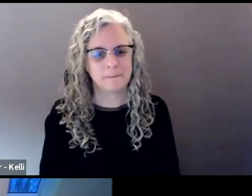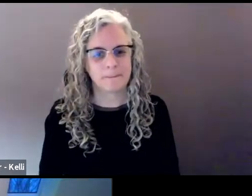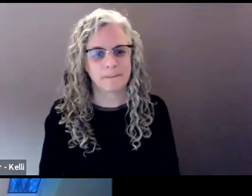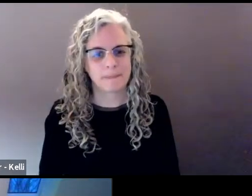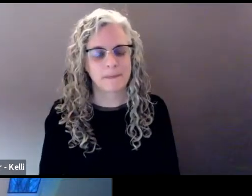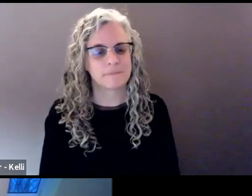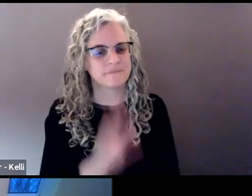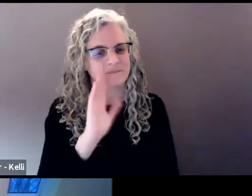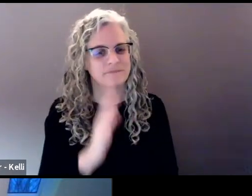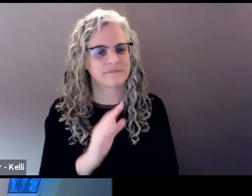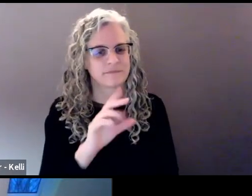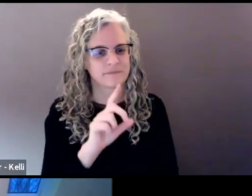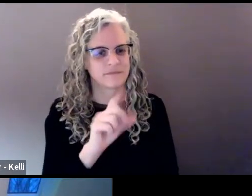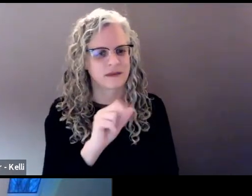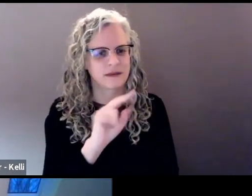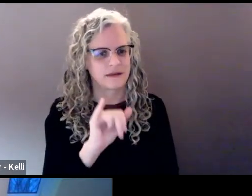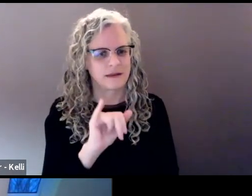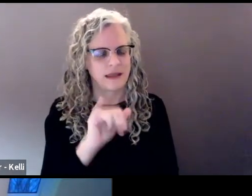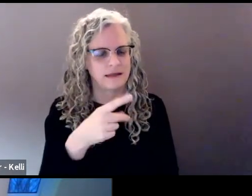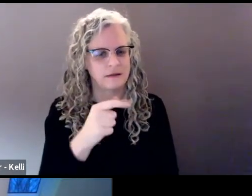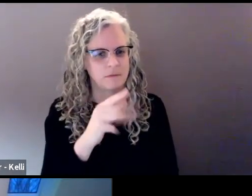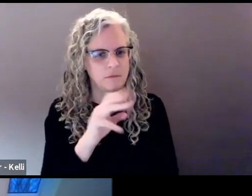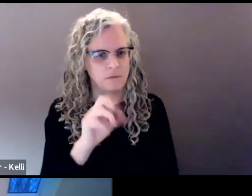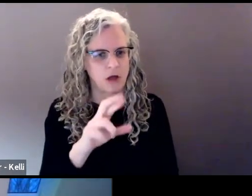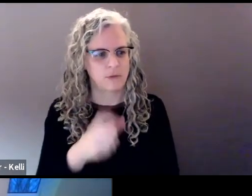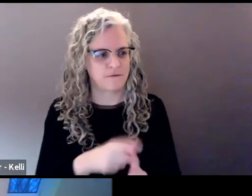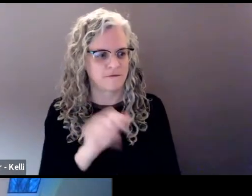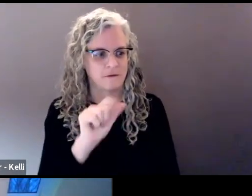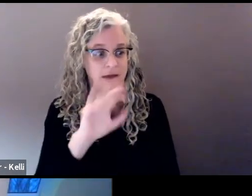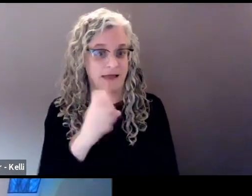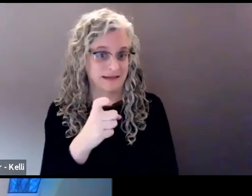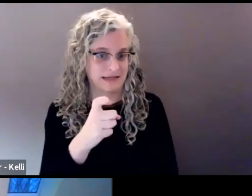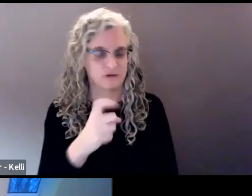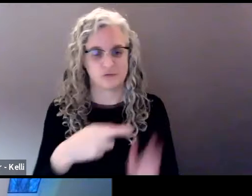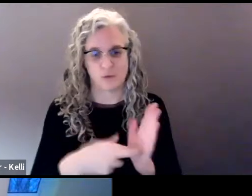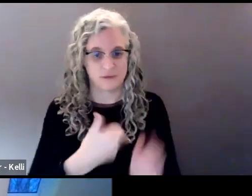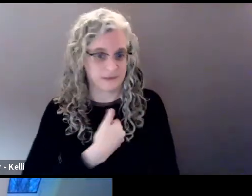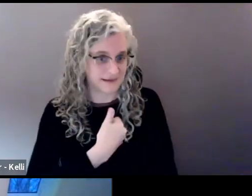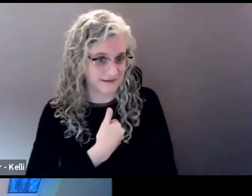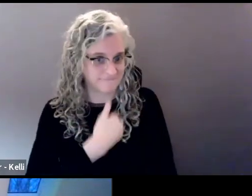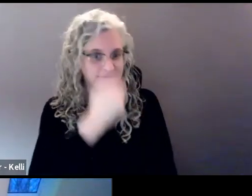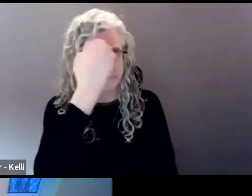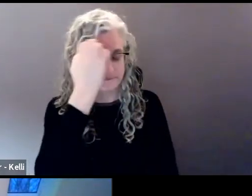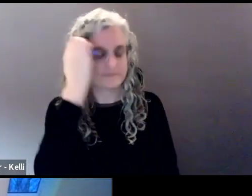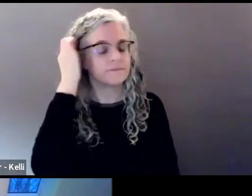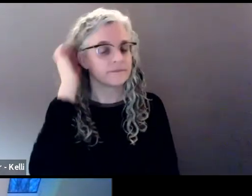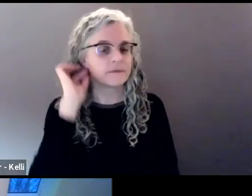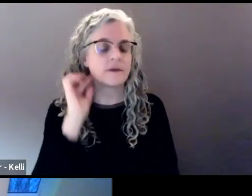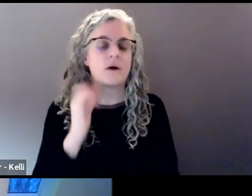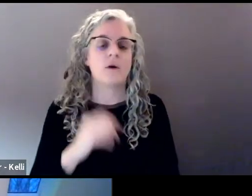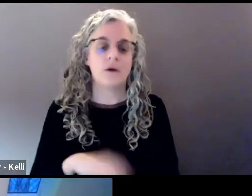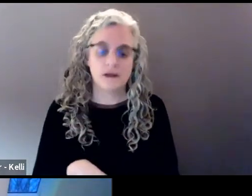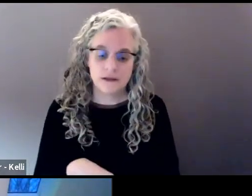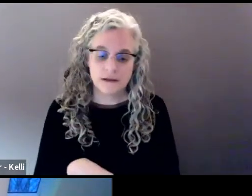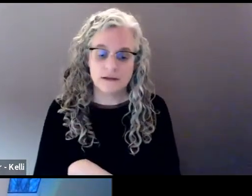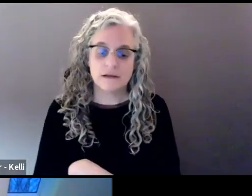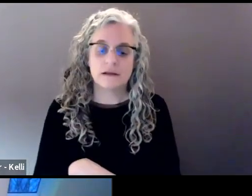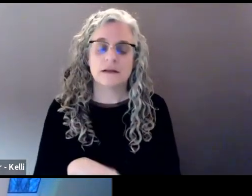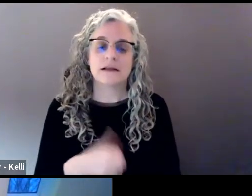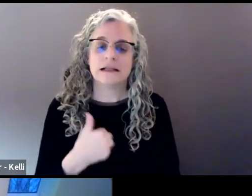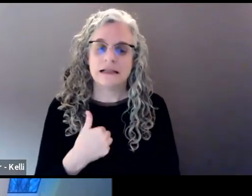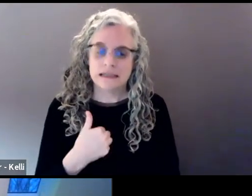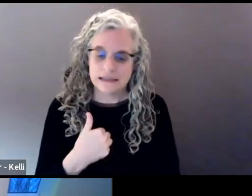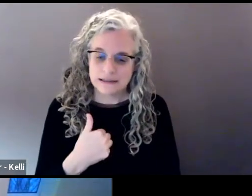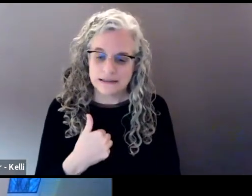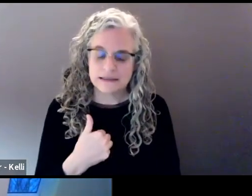Hi, this is Daniel Palmieri. I reside in Alexandria, and I just represent myself. Okay. I do have issues in following many of these similar